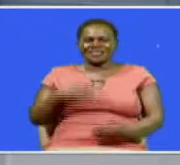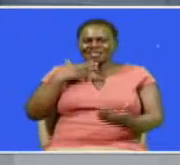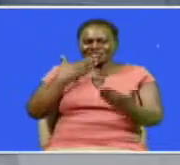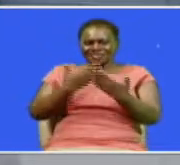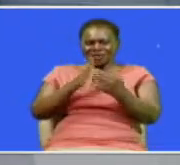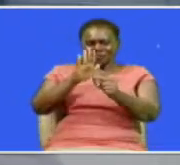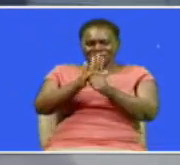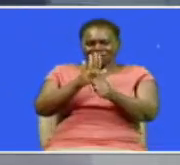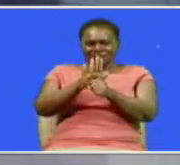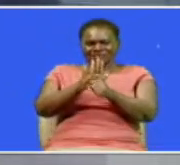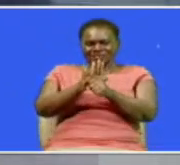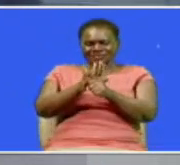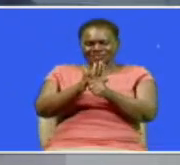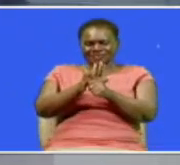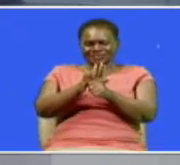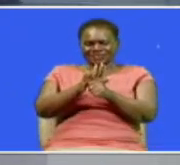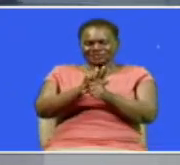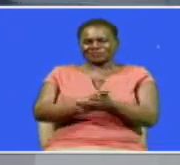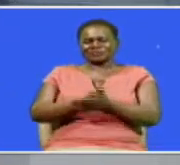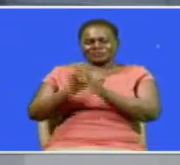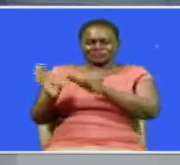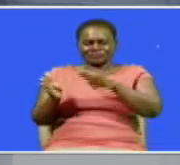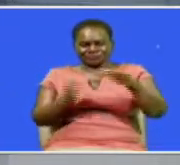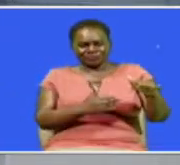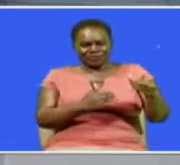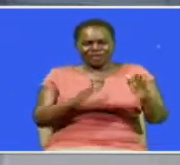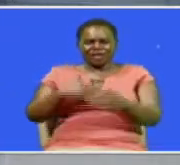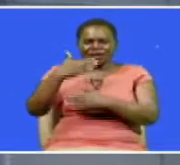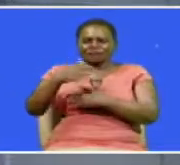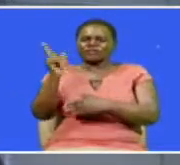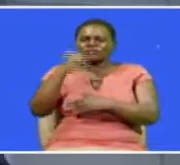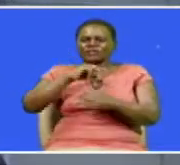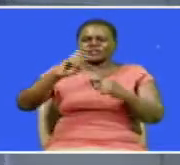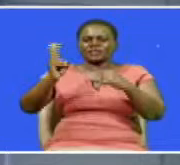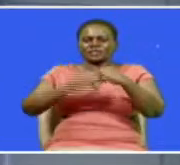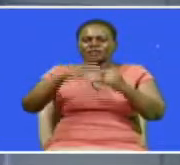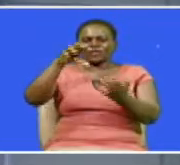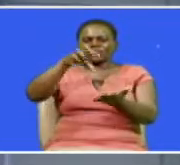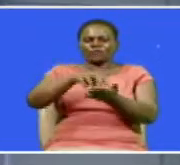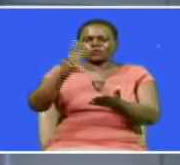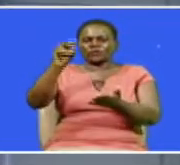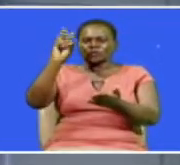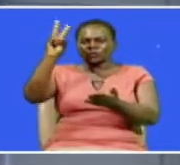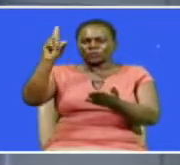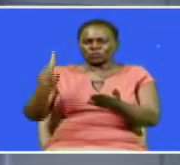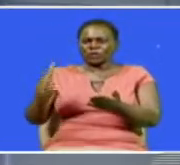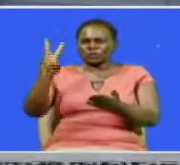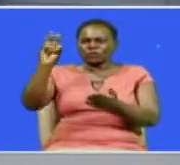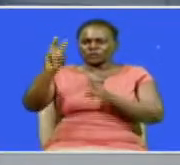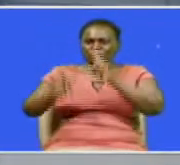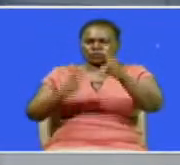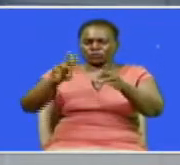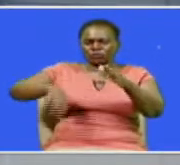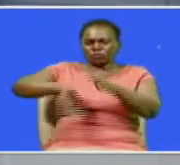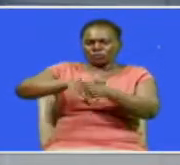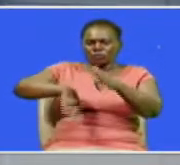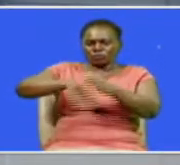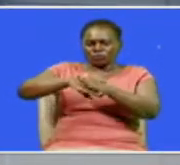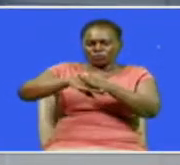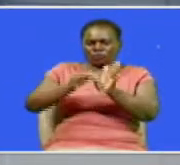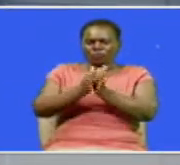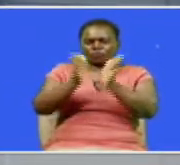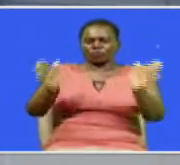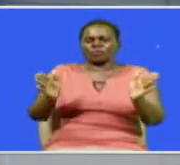Thanks, Jeff. I'm rooting for Team Kenya. Moving on, after finishing seventh in the 2021-22 Football Kenya Premier